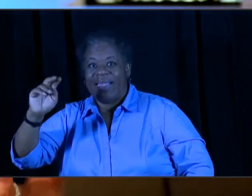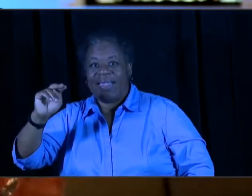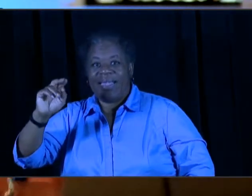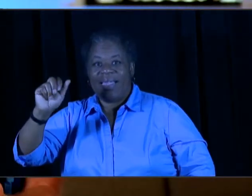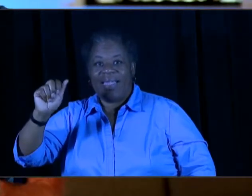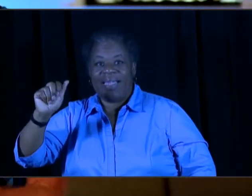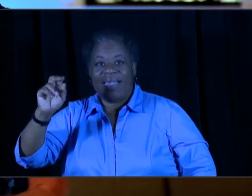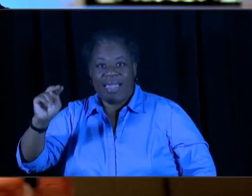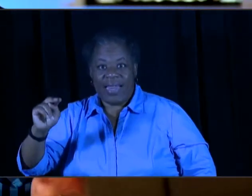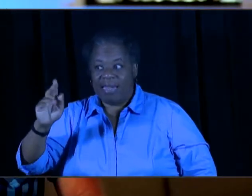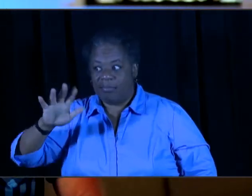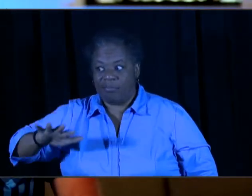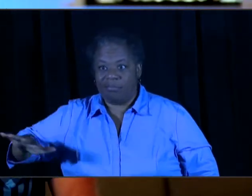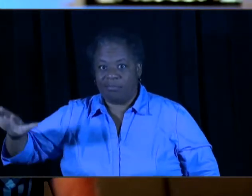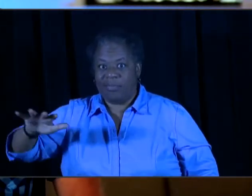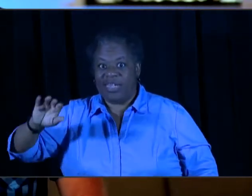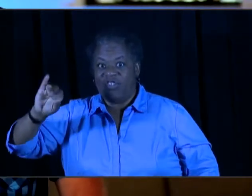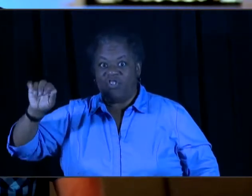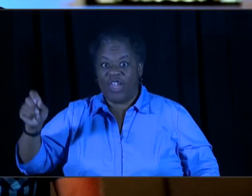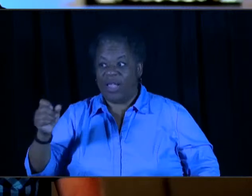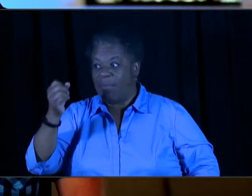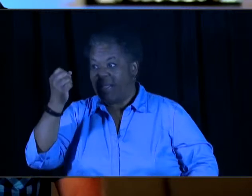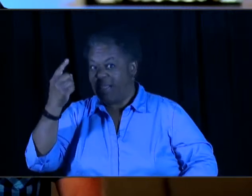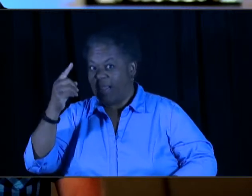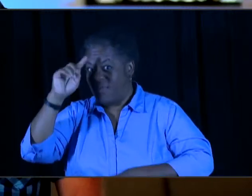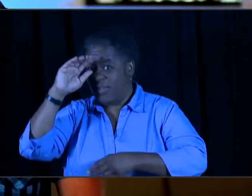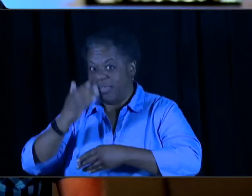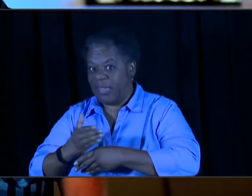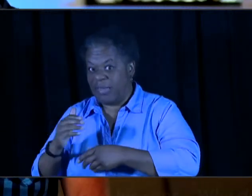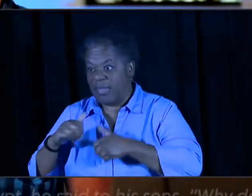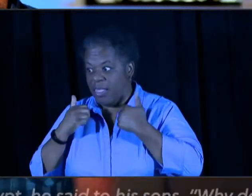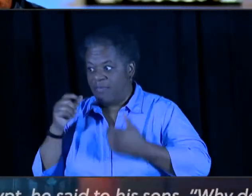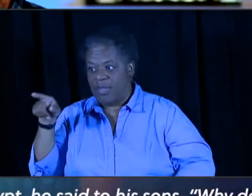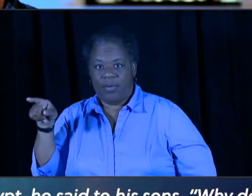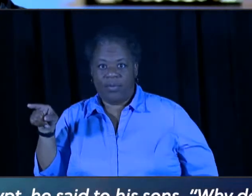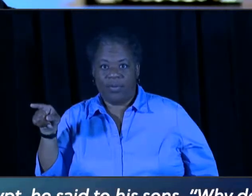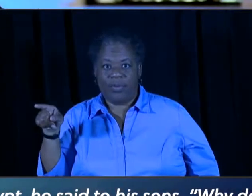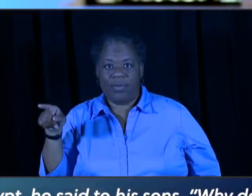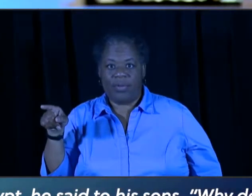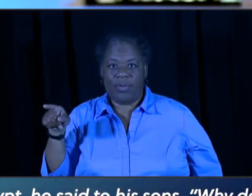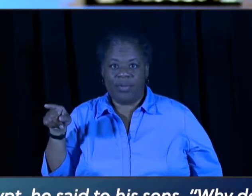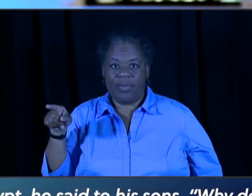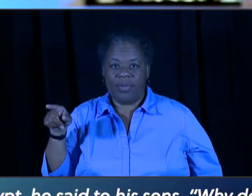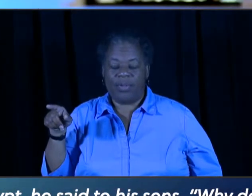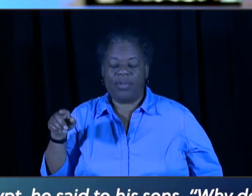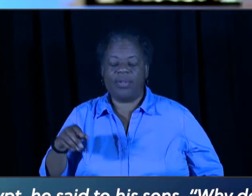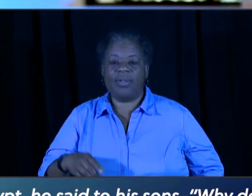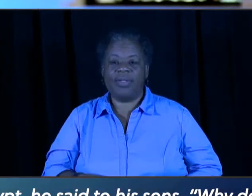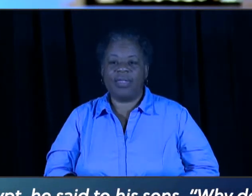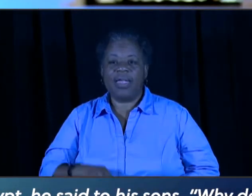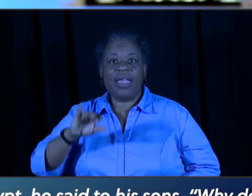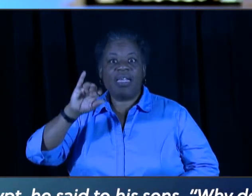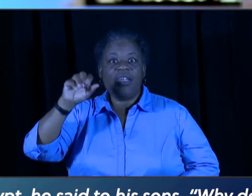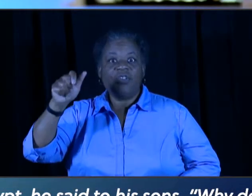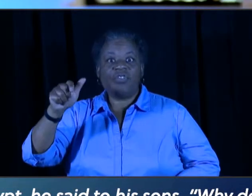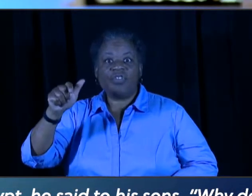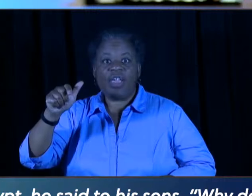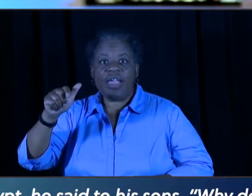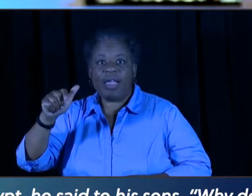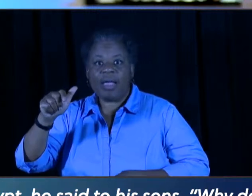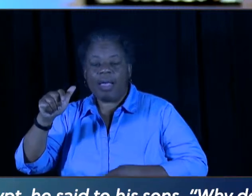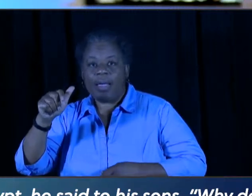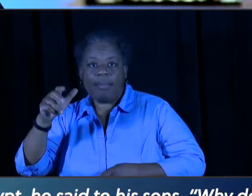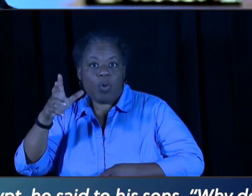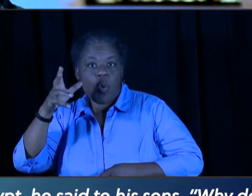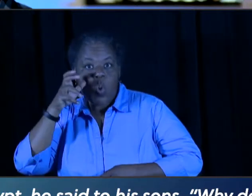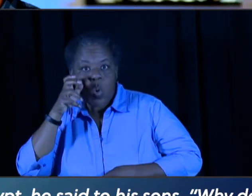his other 11 sons have been living. We're told that when Jacob learned that there was grain in